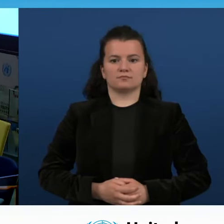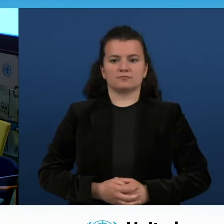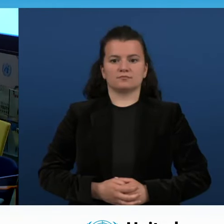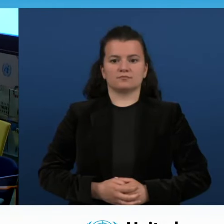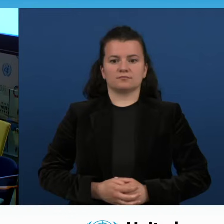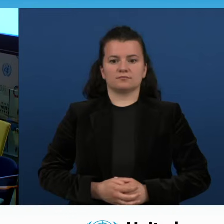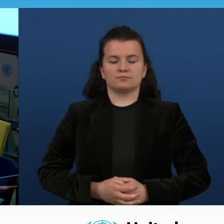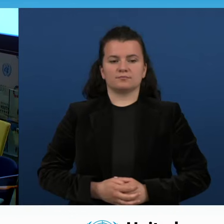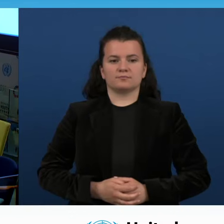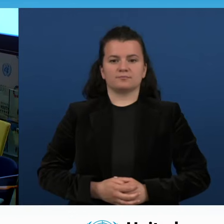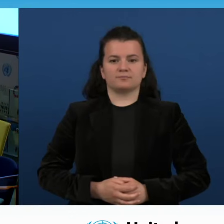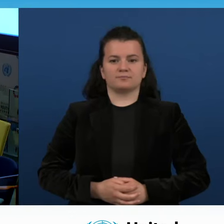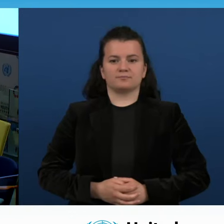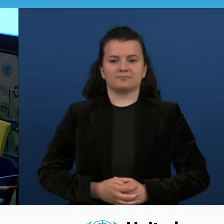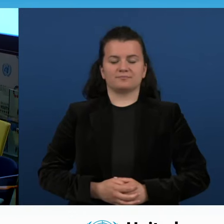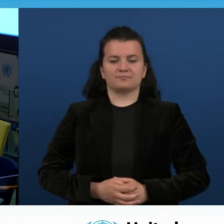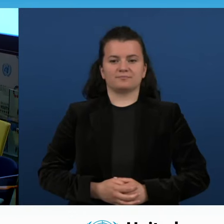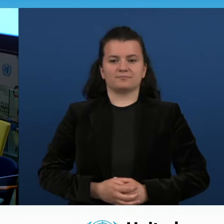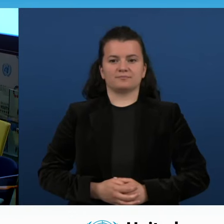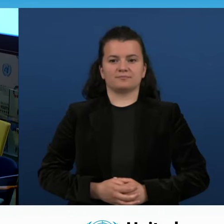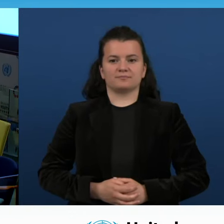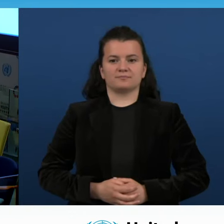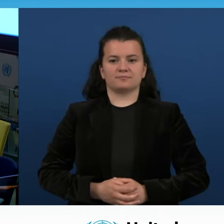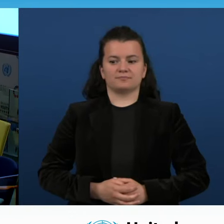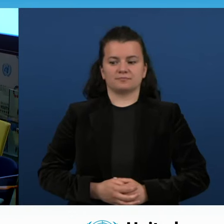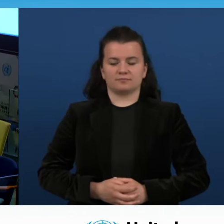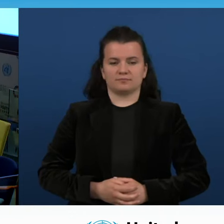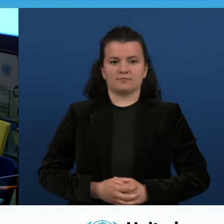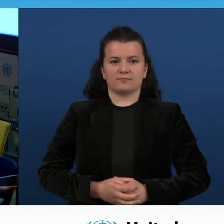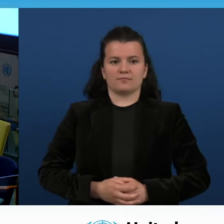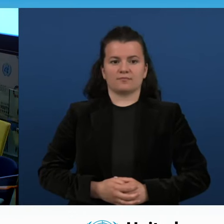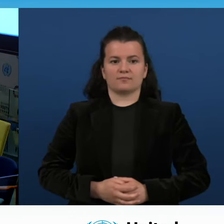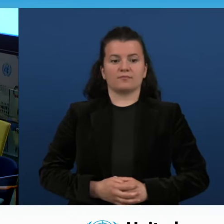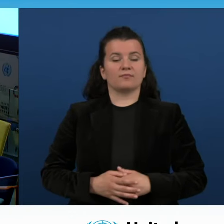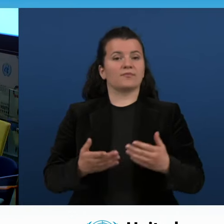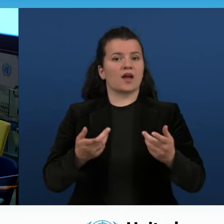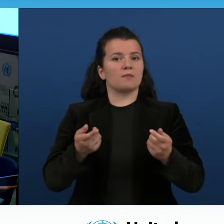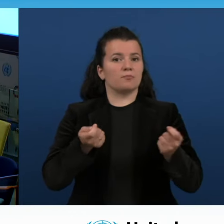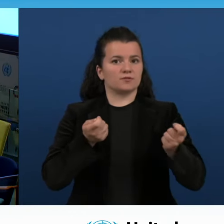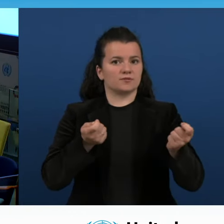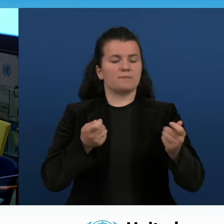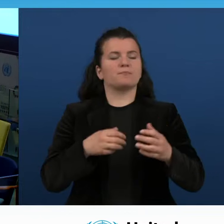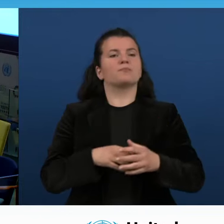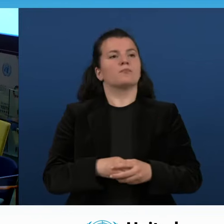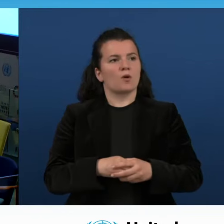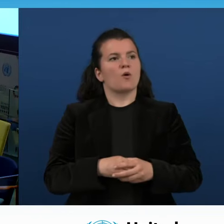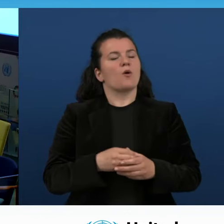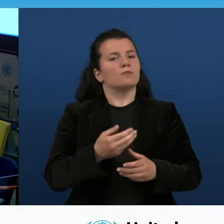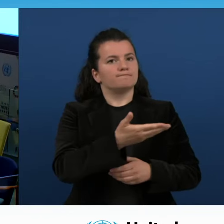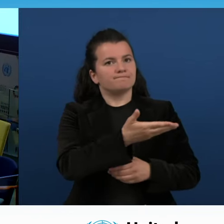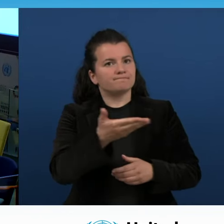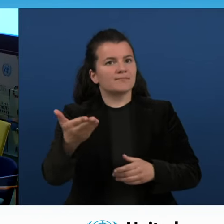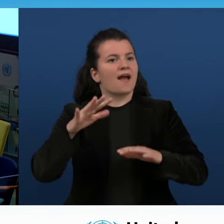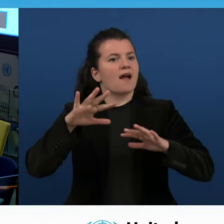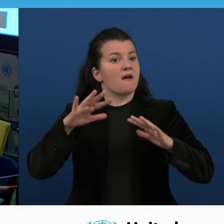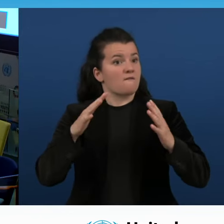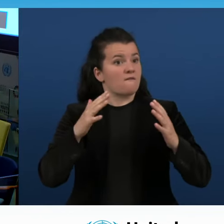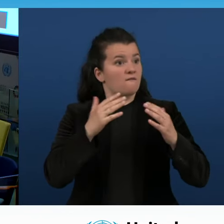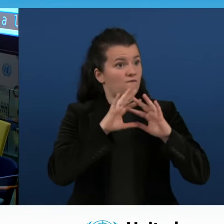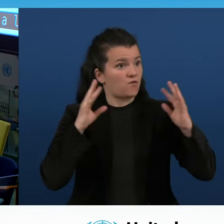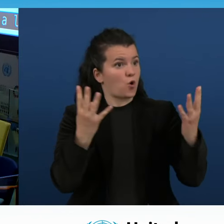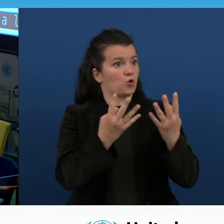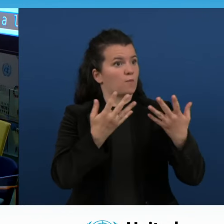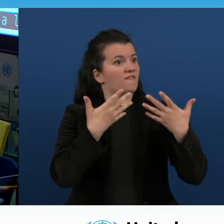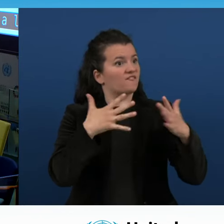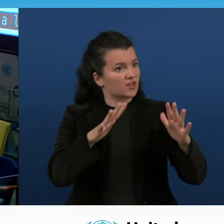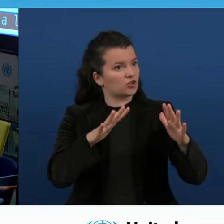Well, I think, you know, we covered a lot of the items about how to engage further after the forum, and I'd like to emphasize maybe two actions that we as